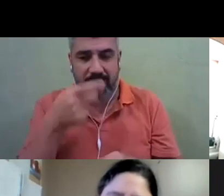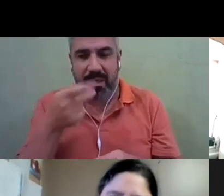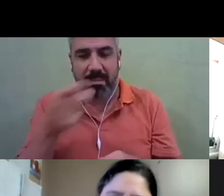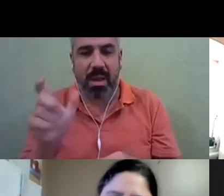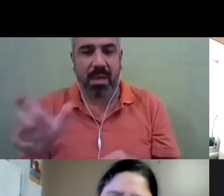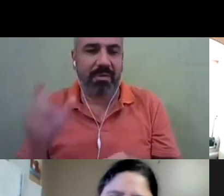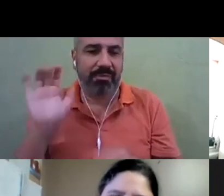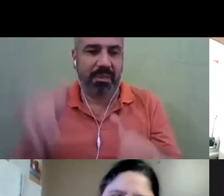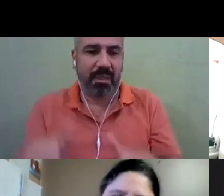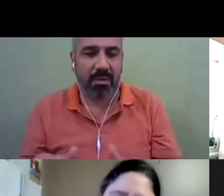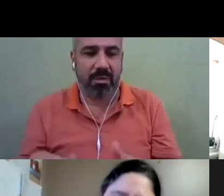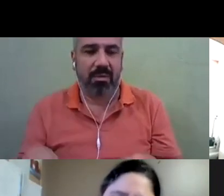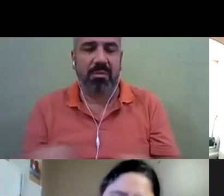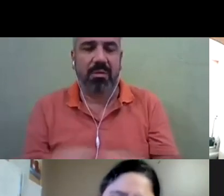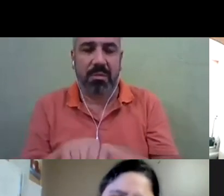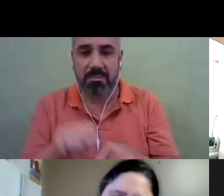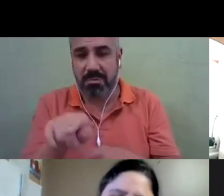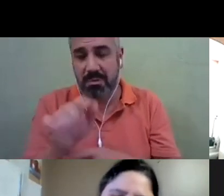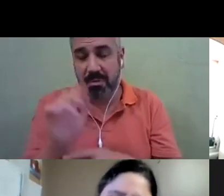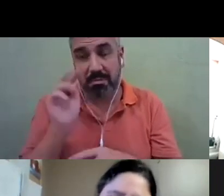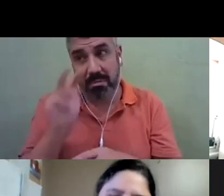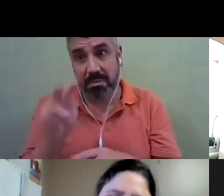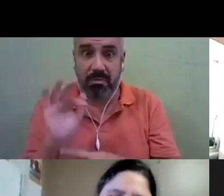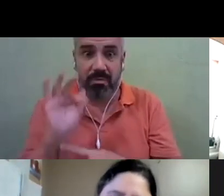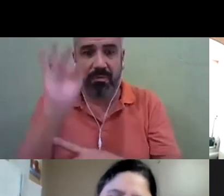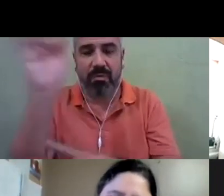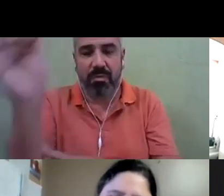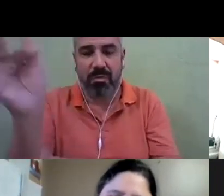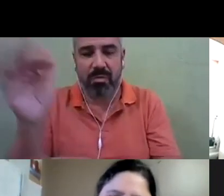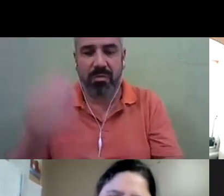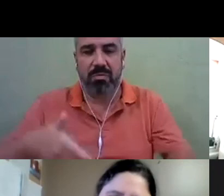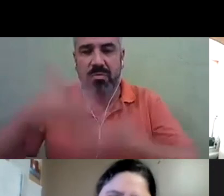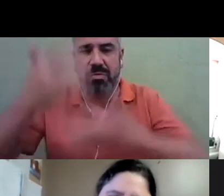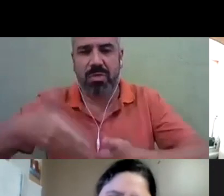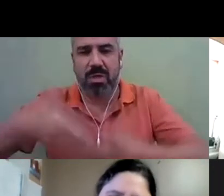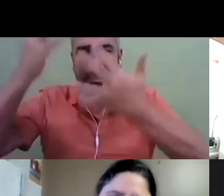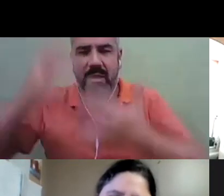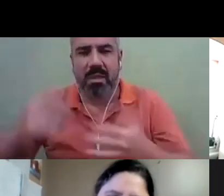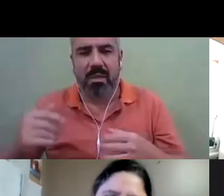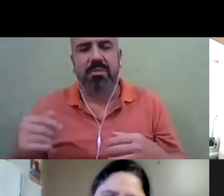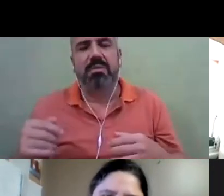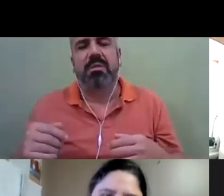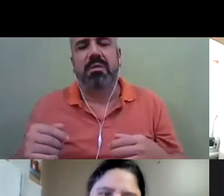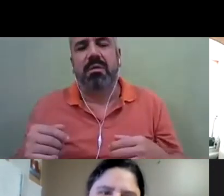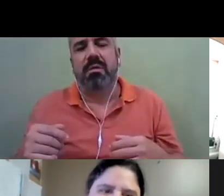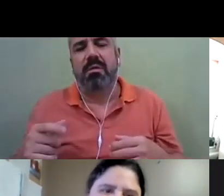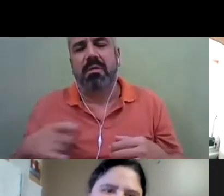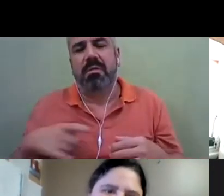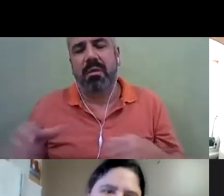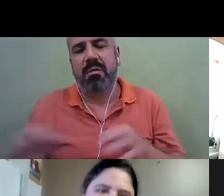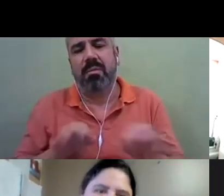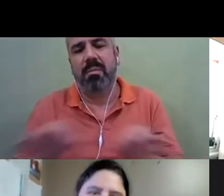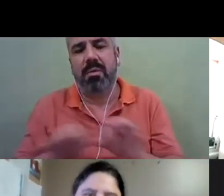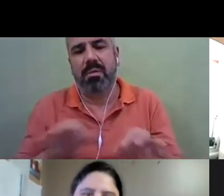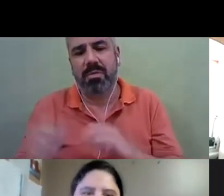of activities of chat and your projects and ideas and developments. How do you think